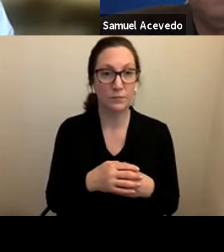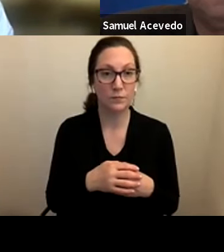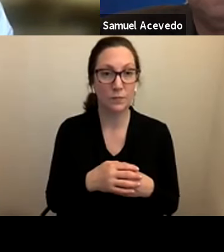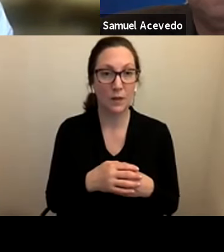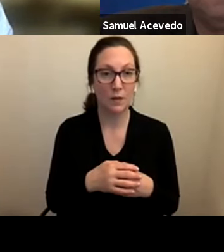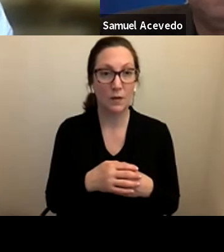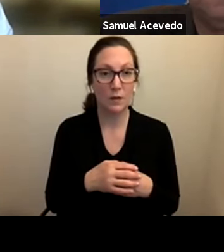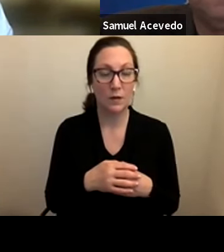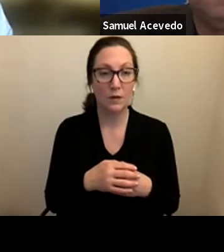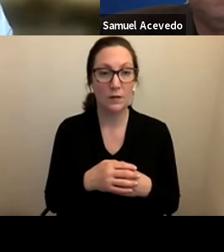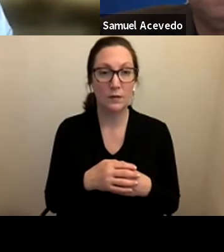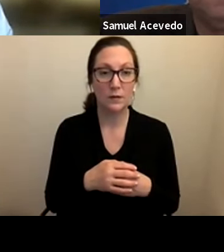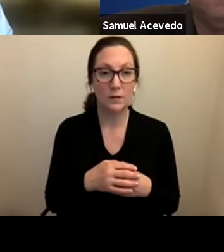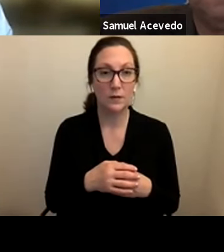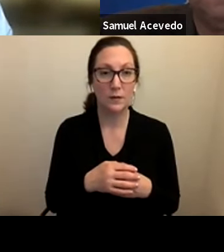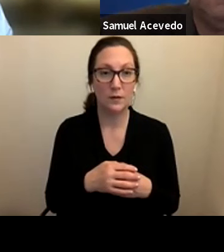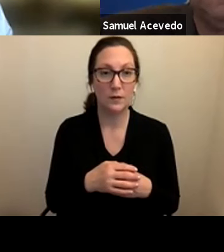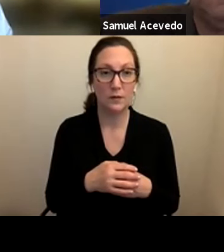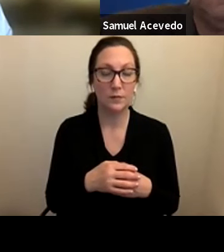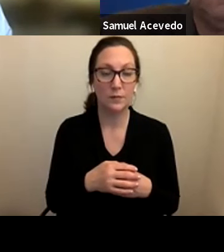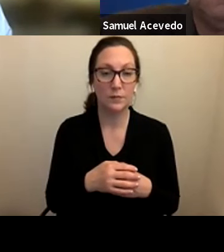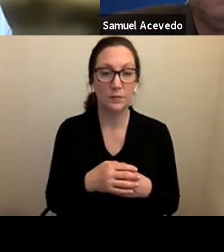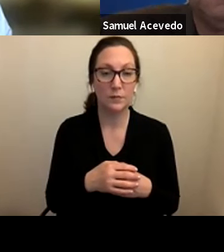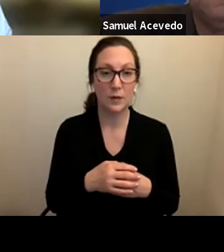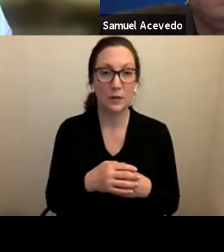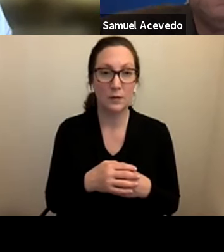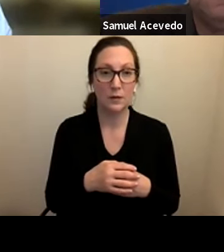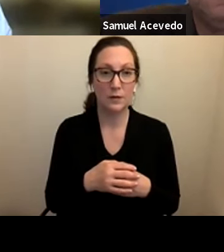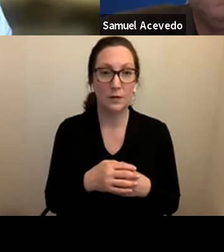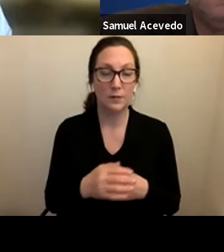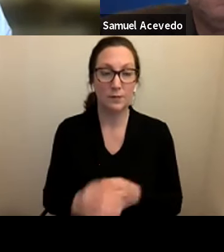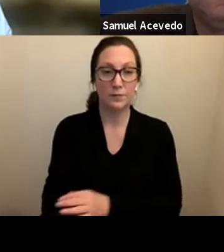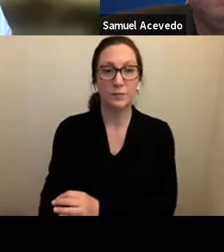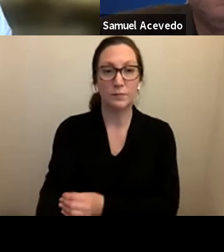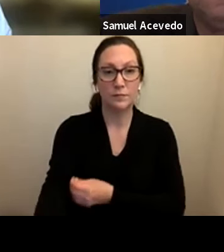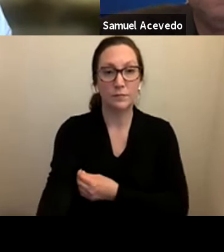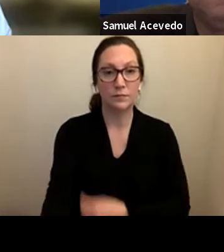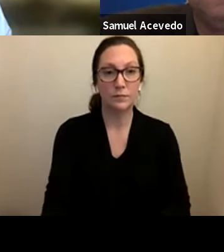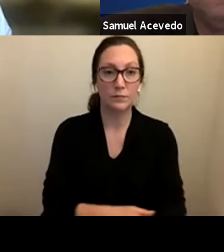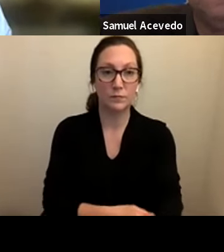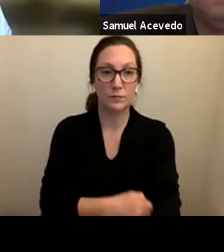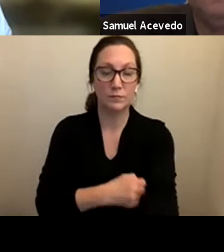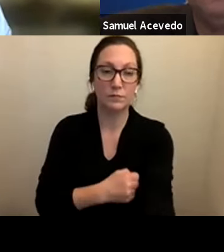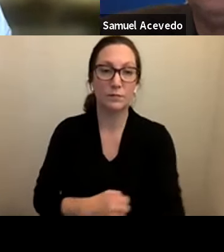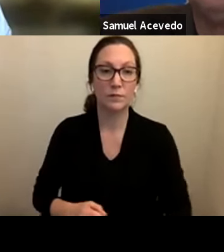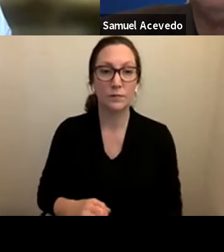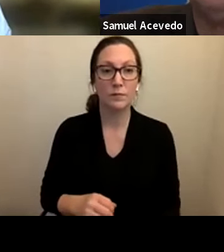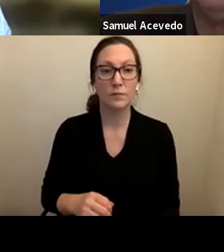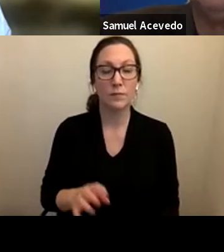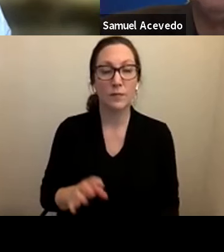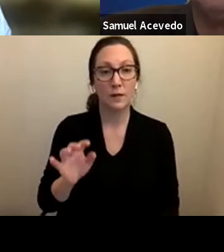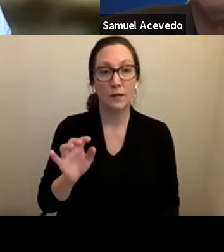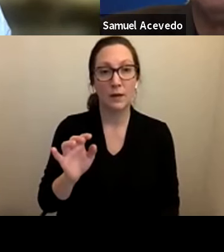that you don't want the existing, I don't know if this is the environment you're alluding to, the